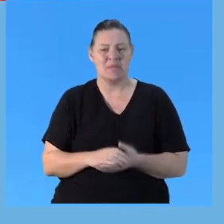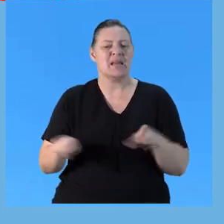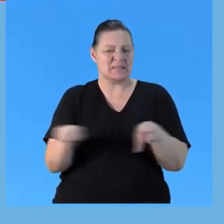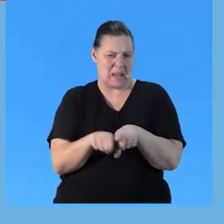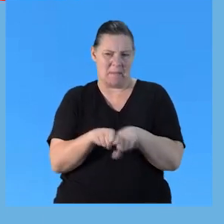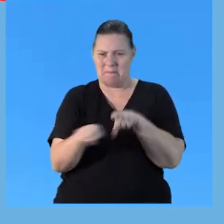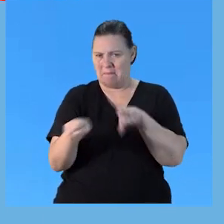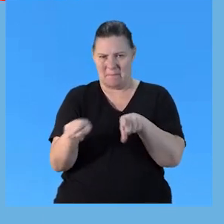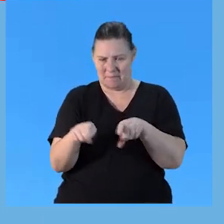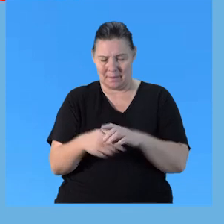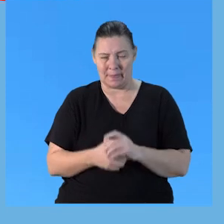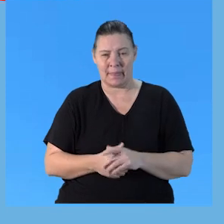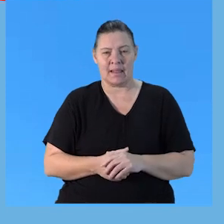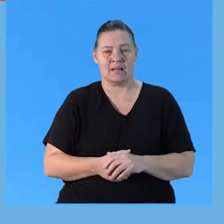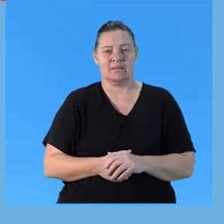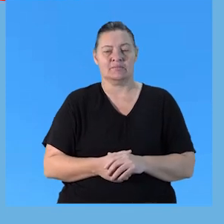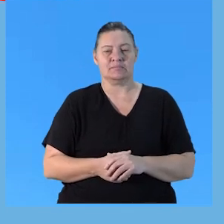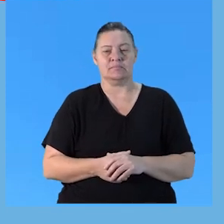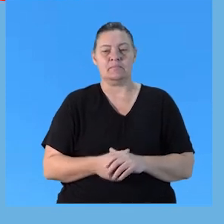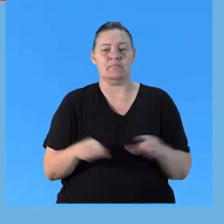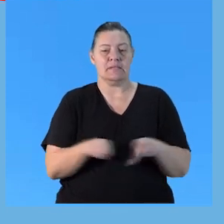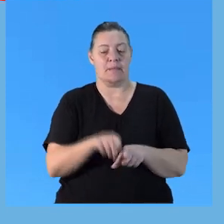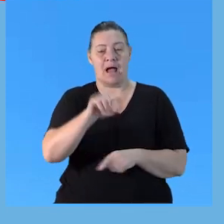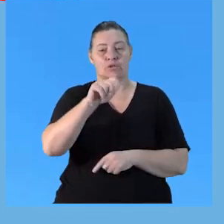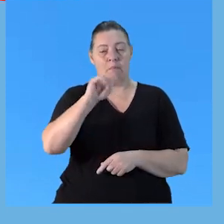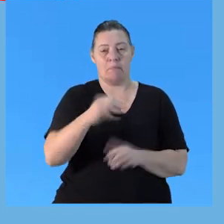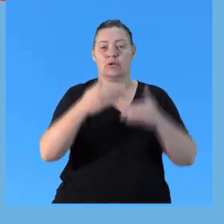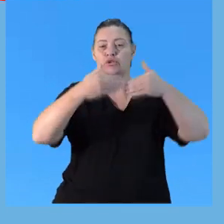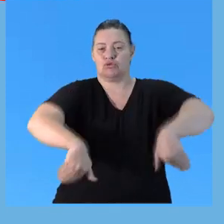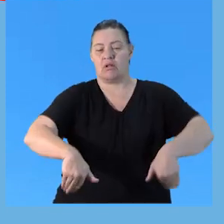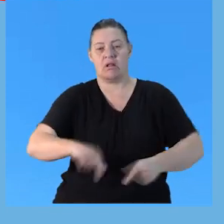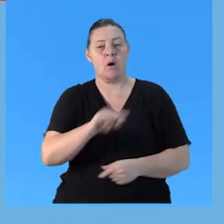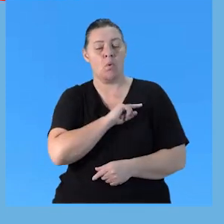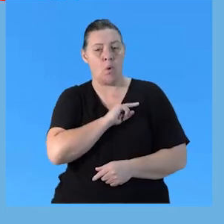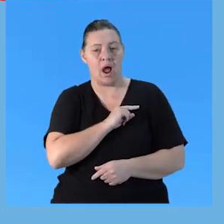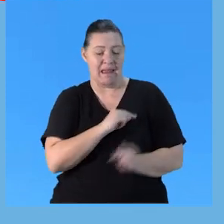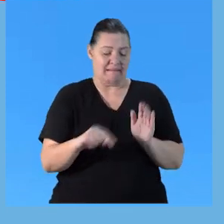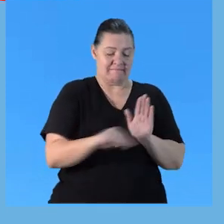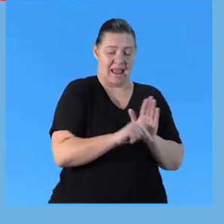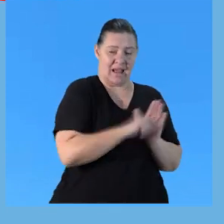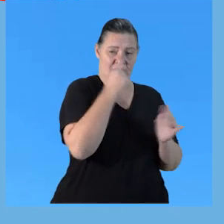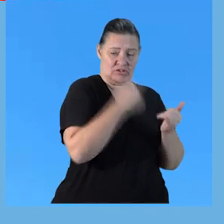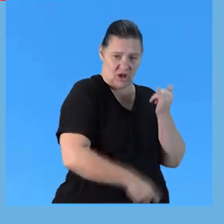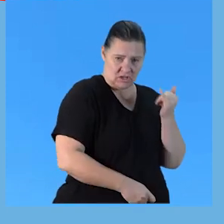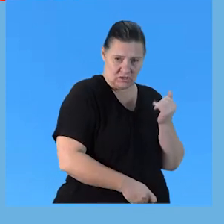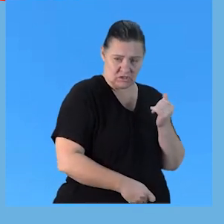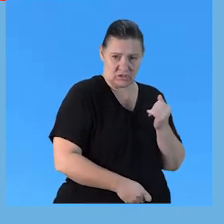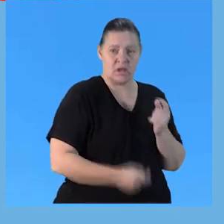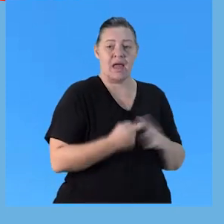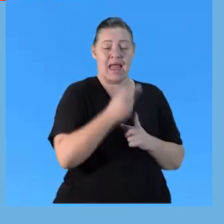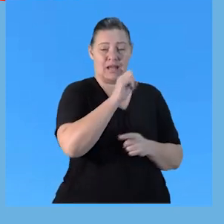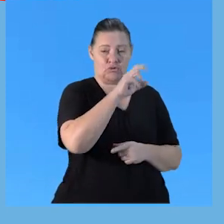being closed or open? What is the importance of this switch in this particular diagram, or in any circuit diagram that we can